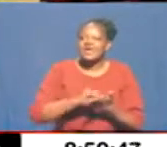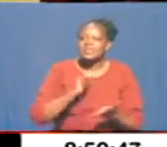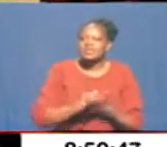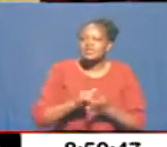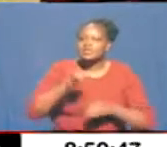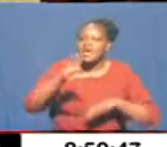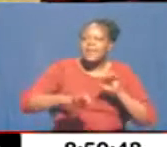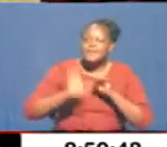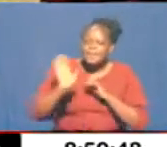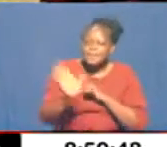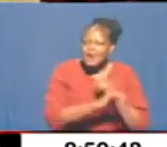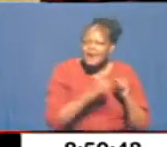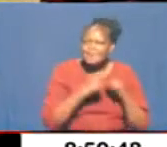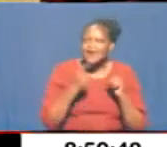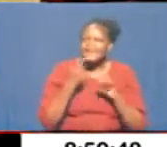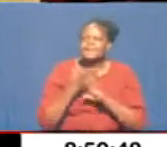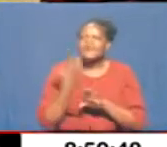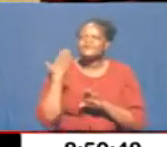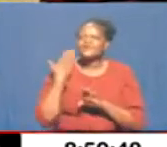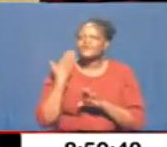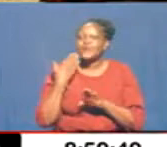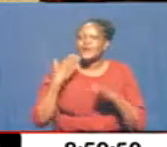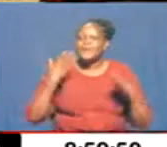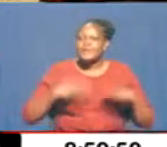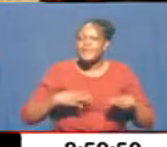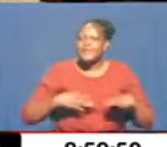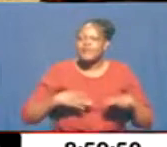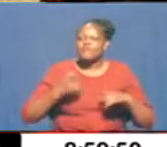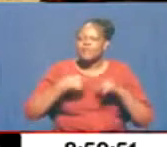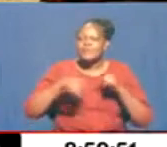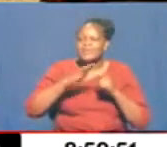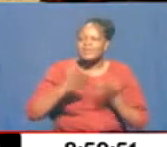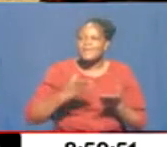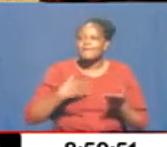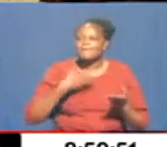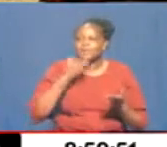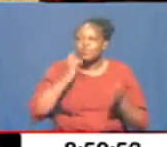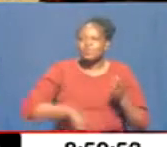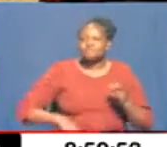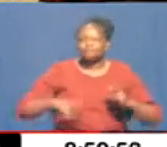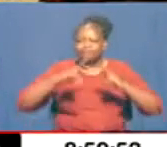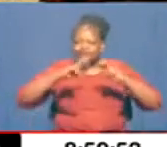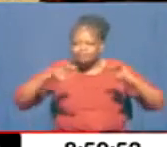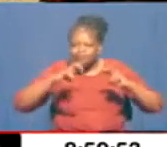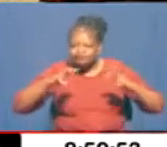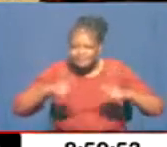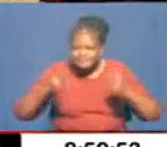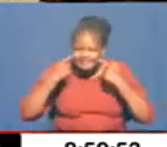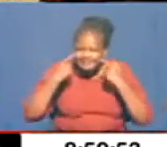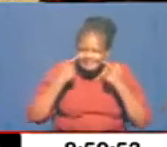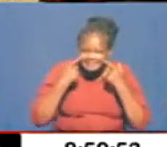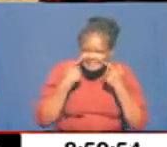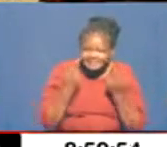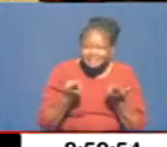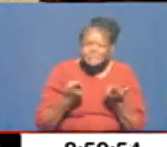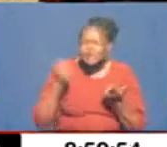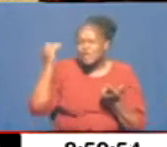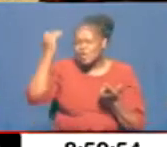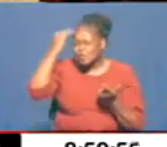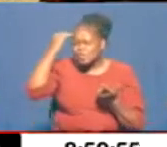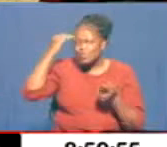zake, lakini kabla hiyo wananchi wa Laikipia waende wazikague kwa macho. Hakuna mtu ajui ng'ombe yake na mbuzi